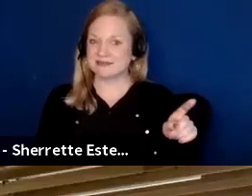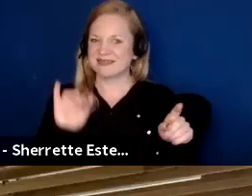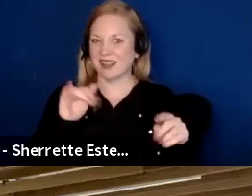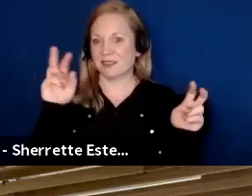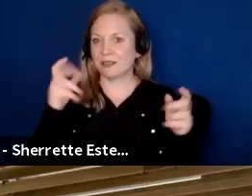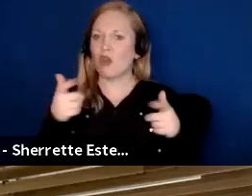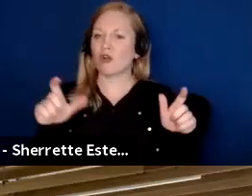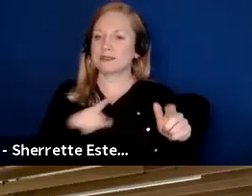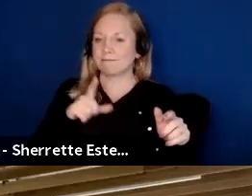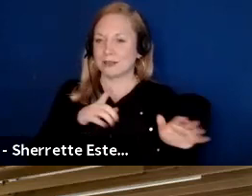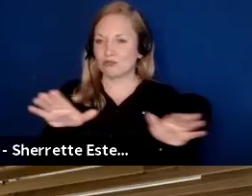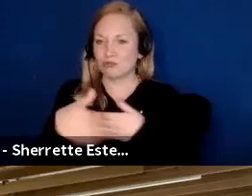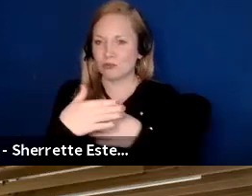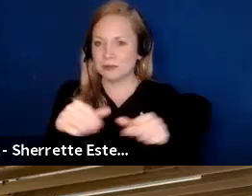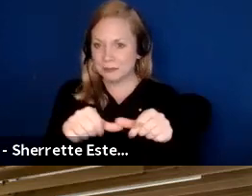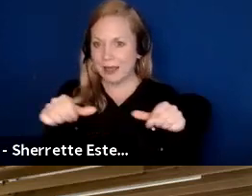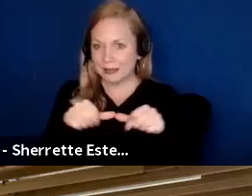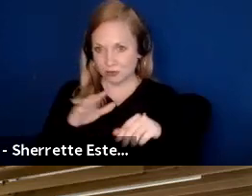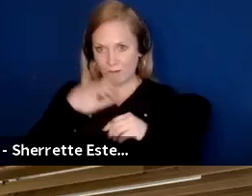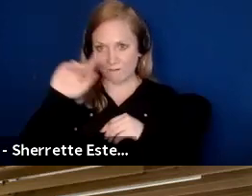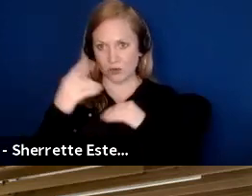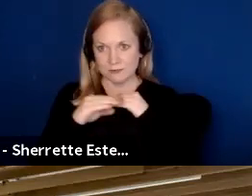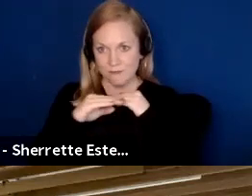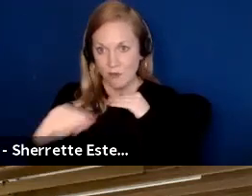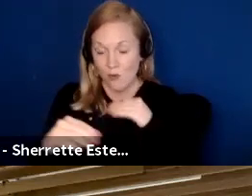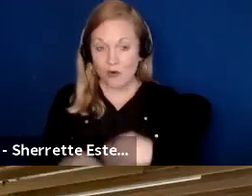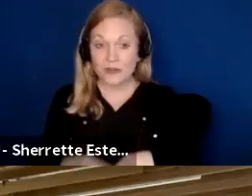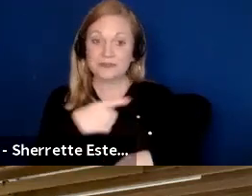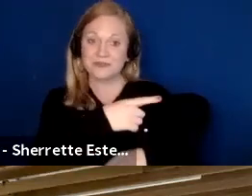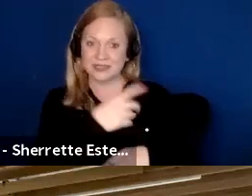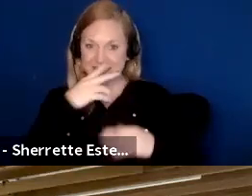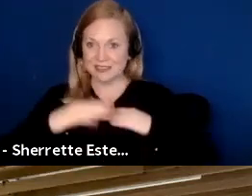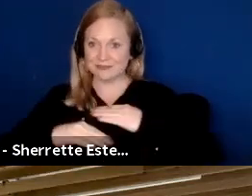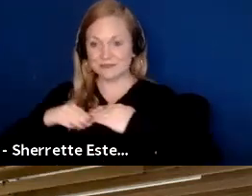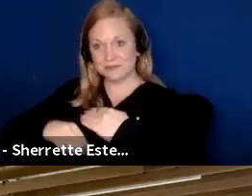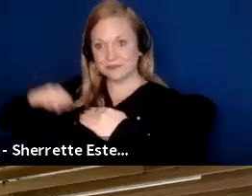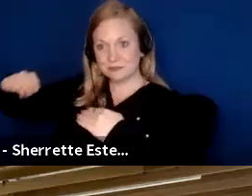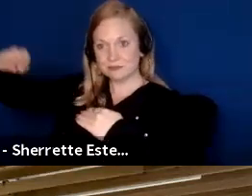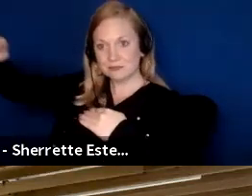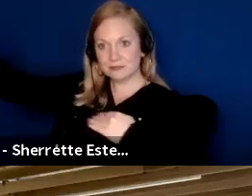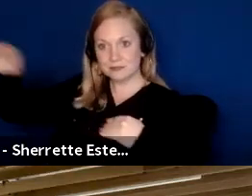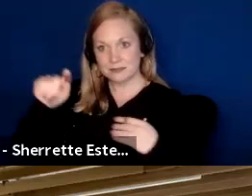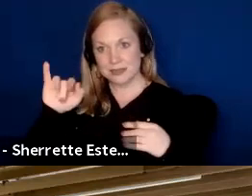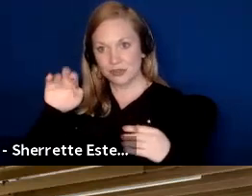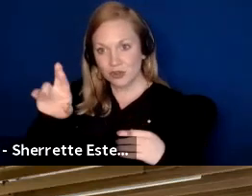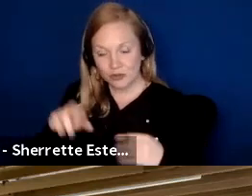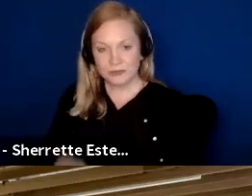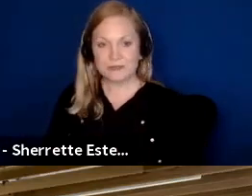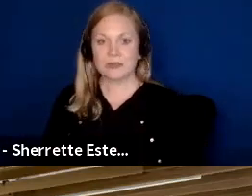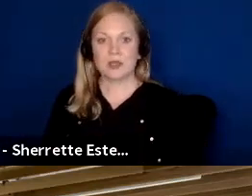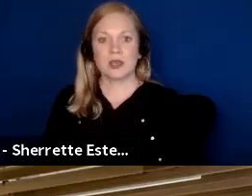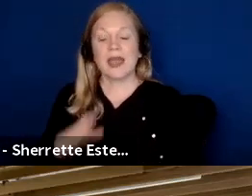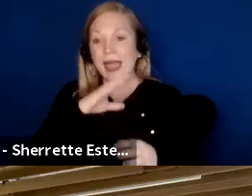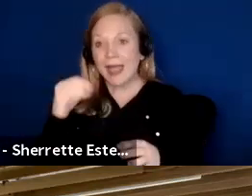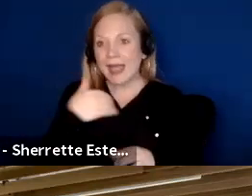living room space that's in the first floor area. And as you can see, it's is on tiers, but also there's